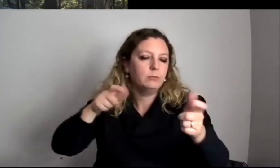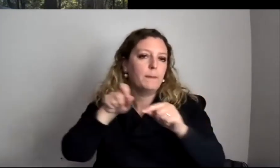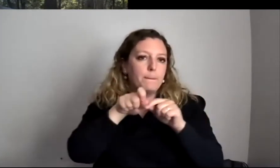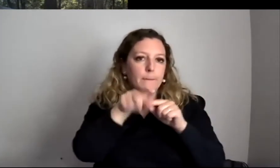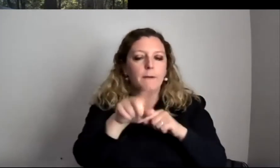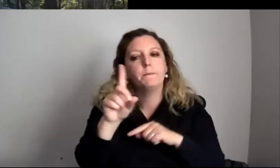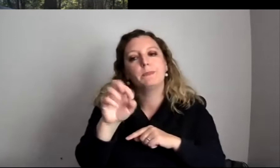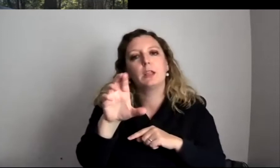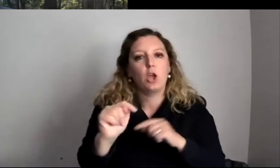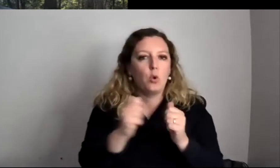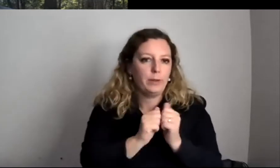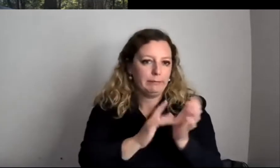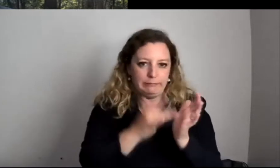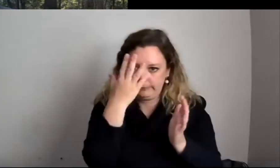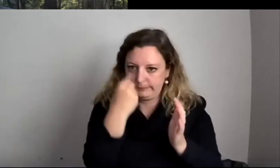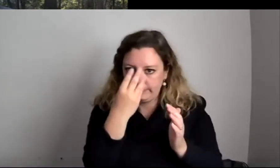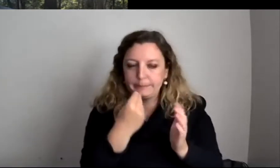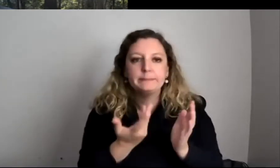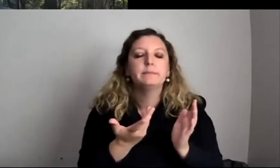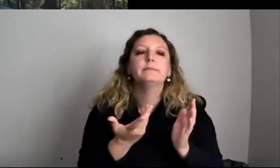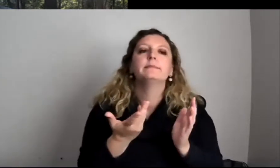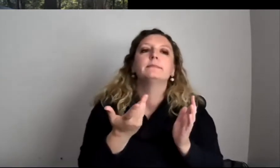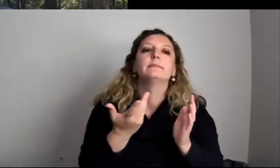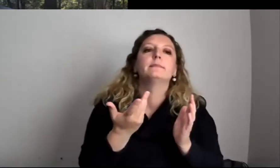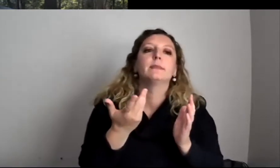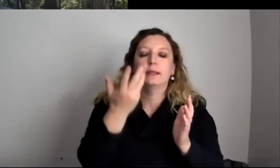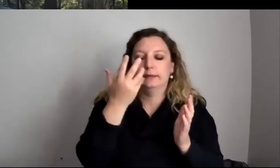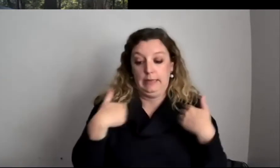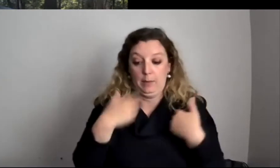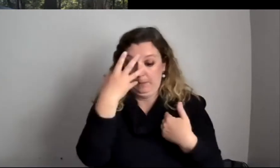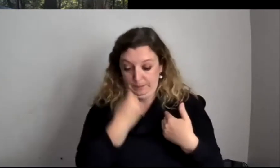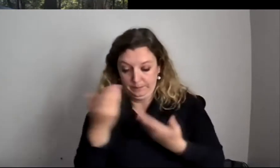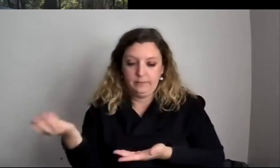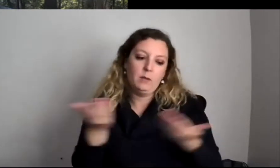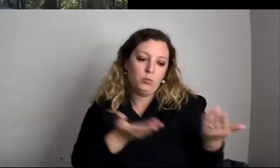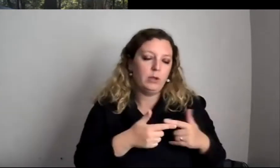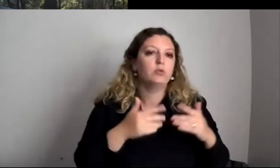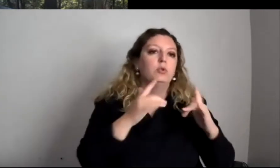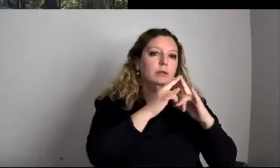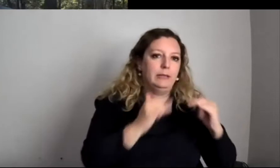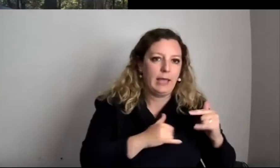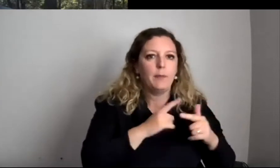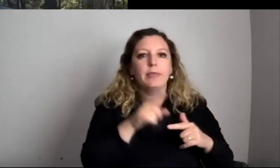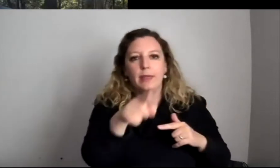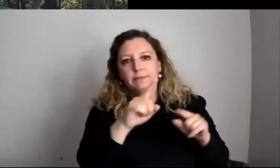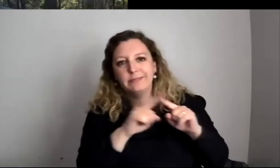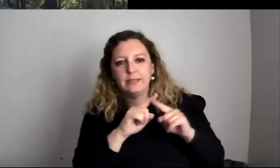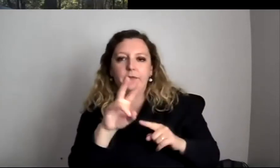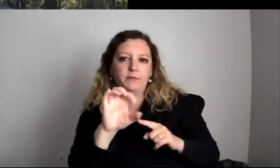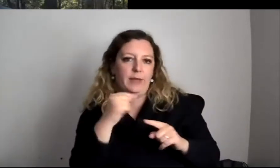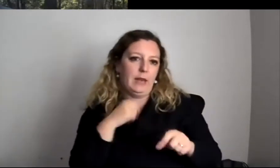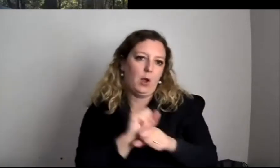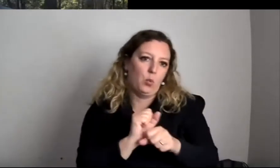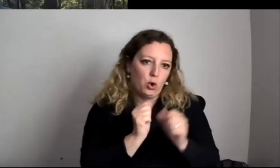contain anesthesia in them. So we'll anesthetize the animals, bring them back to camp. And then these are a bunch of the different veterinarians that I've worked with